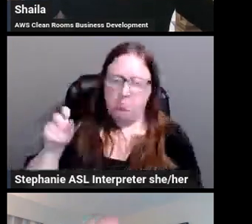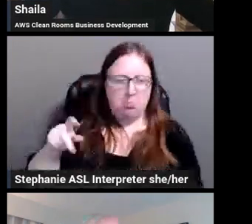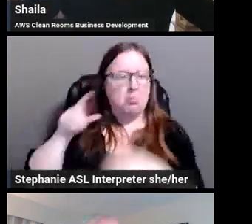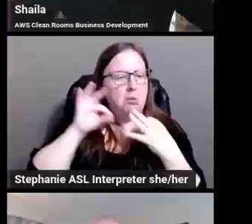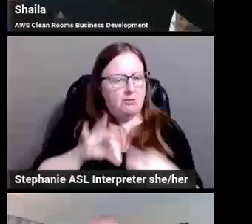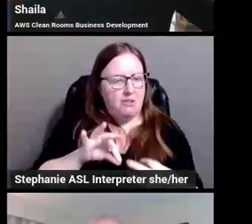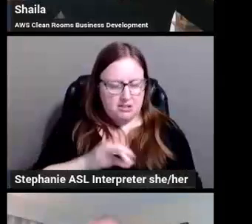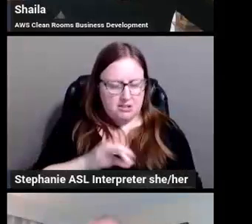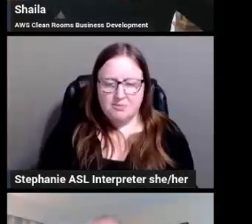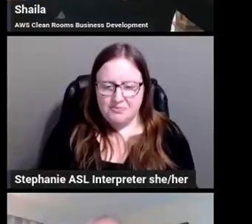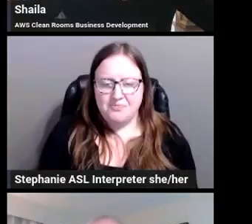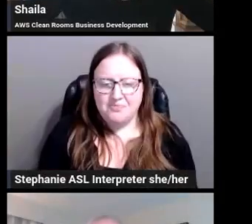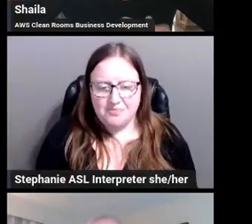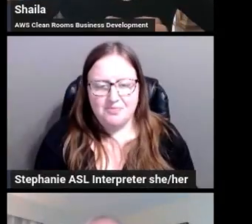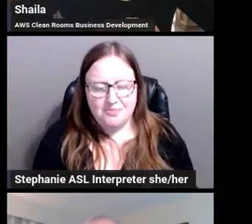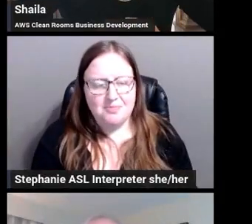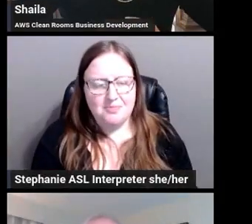perfect.